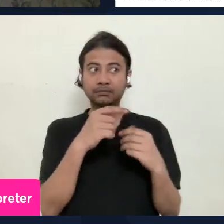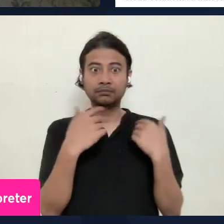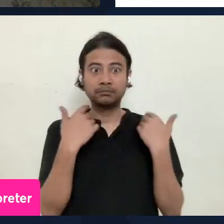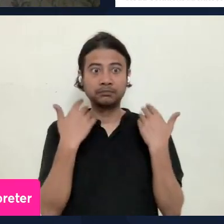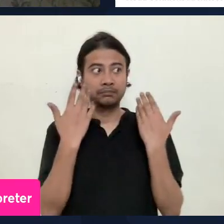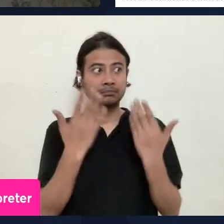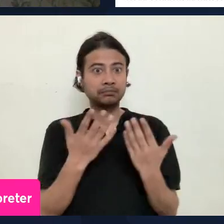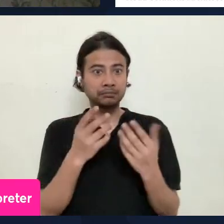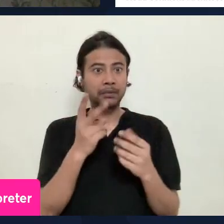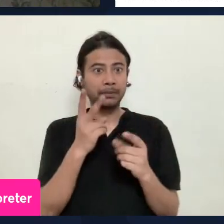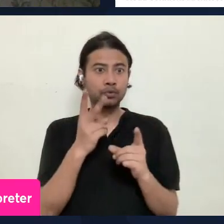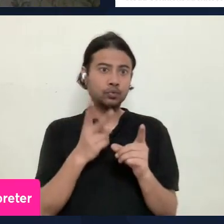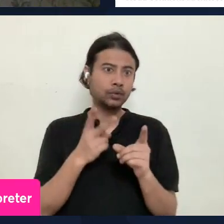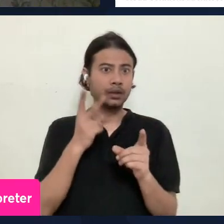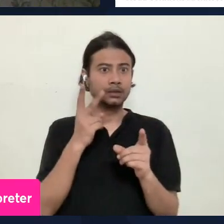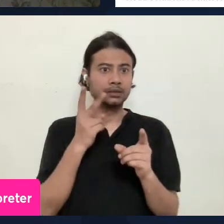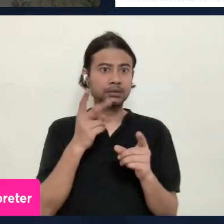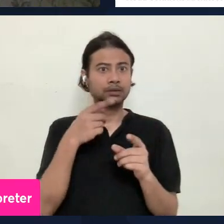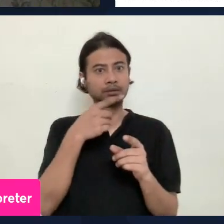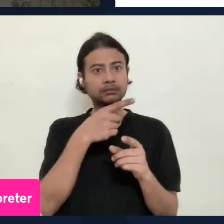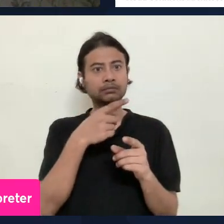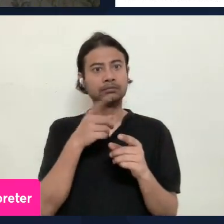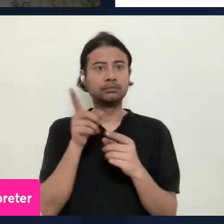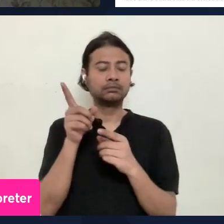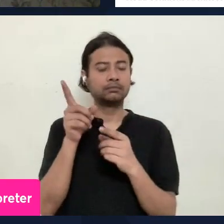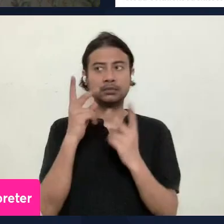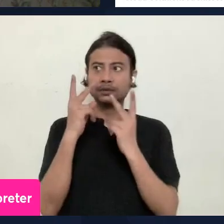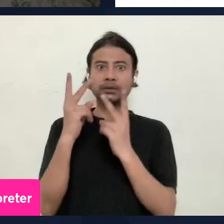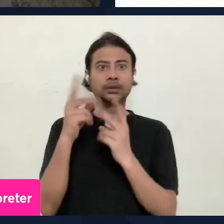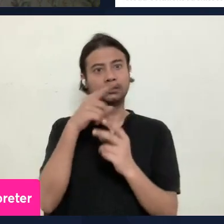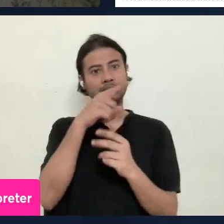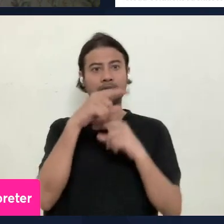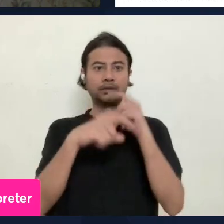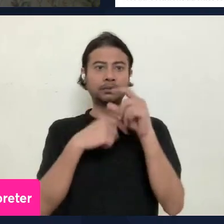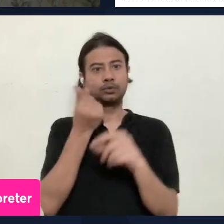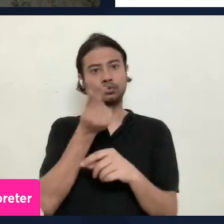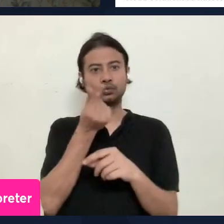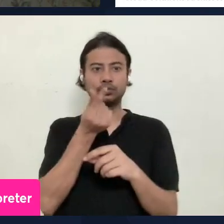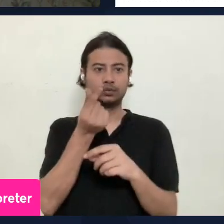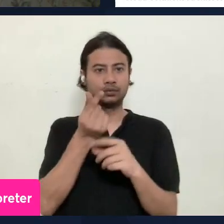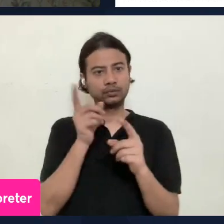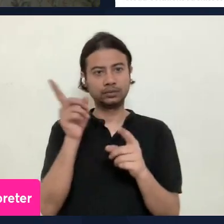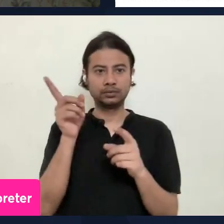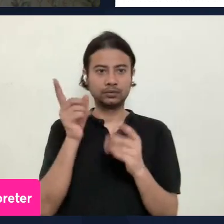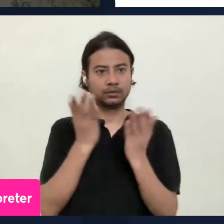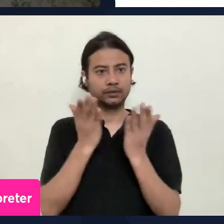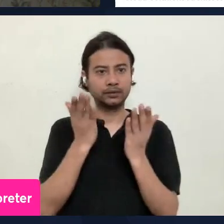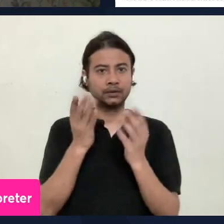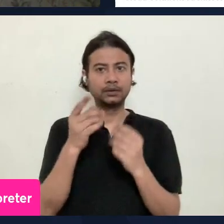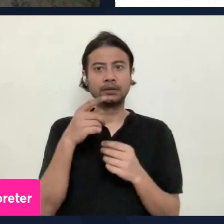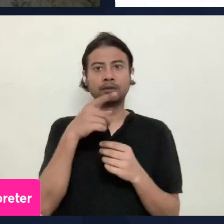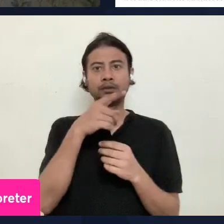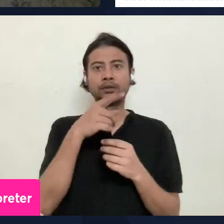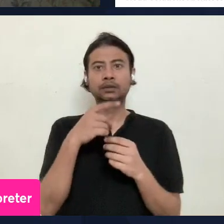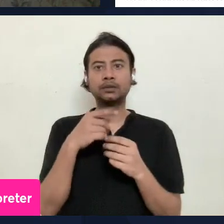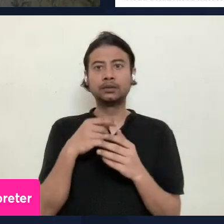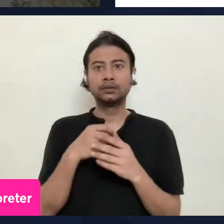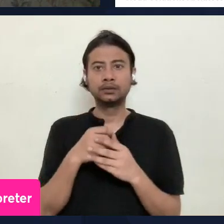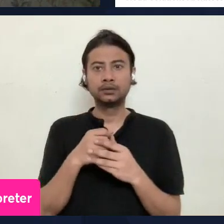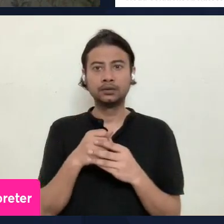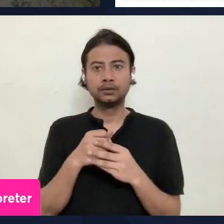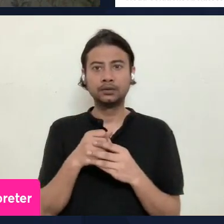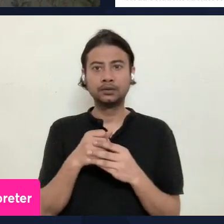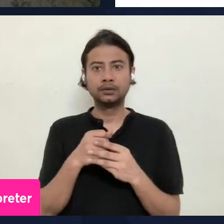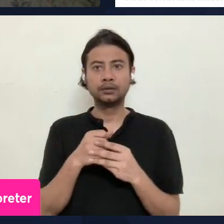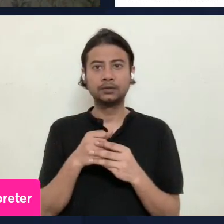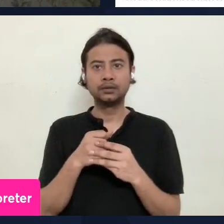couple of years now. And they run this particular solution in its own landing zone. So it's based in a single subscription.